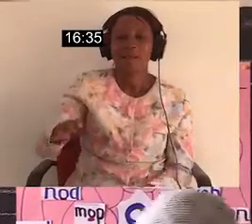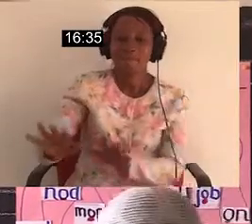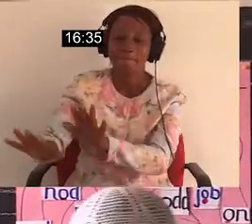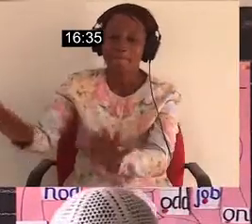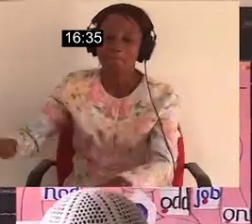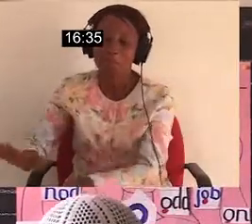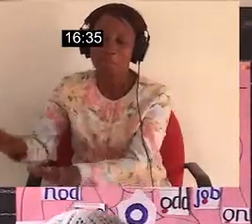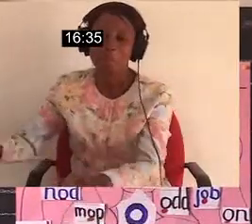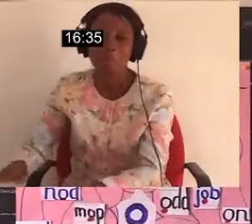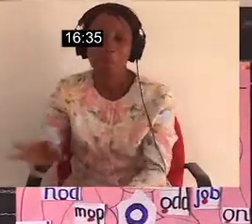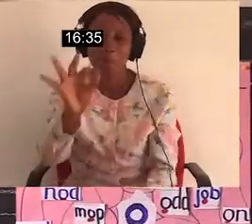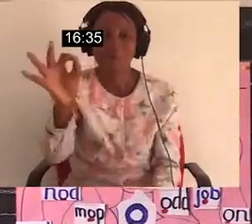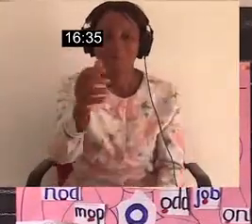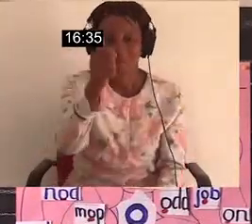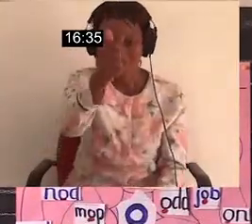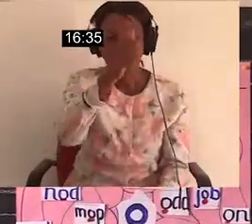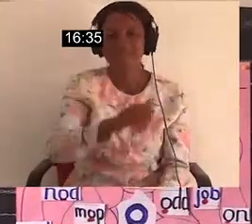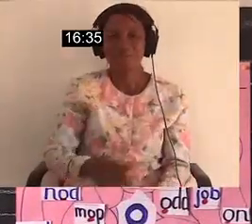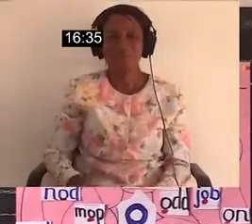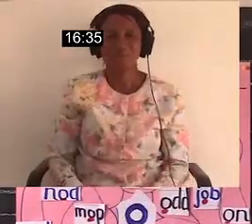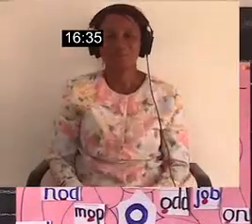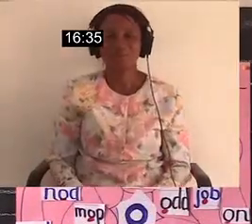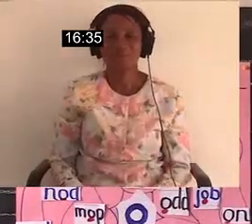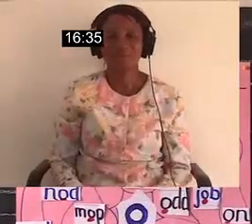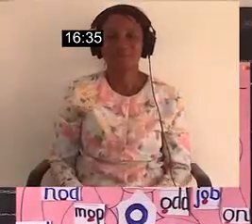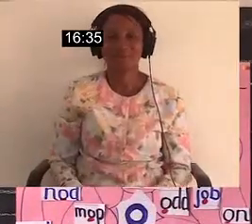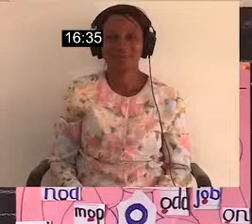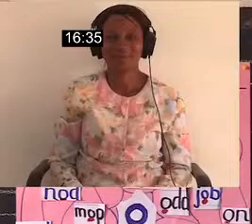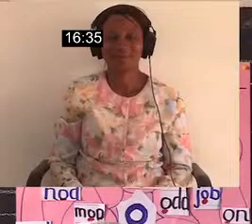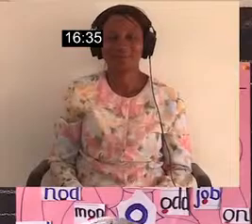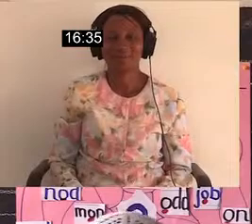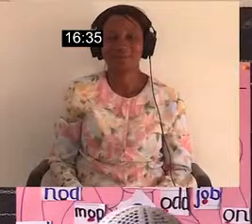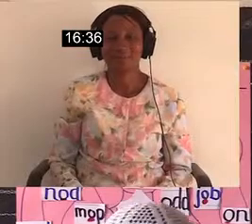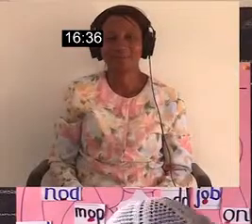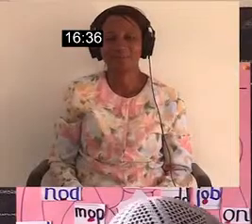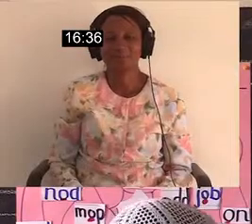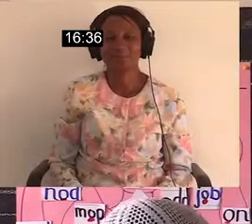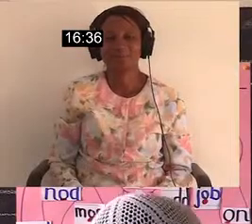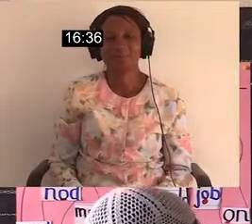Mop. Very good. Mop.